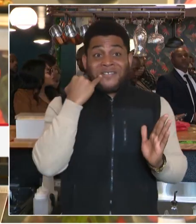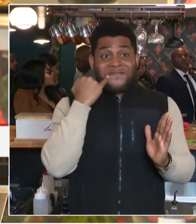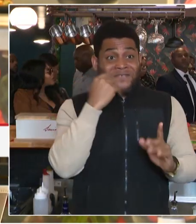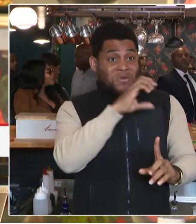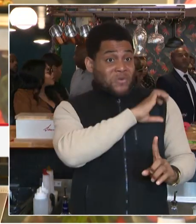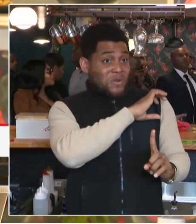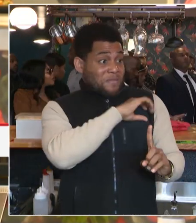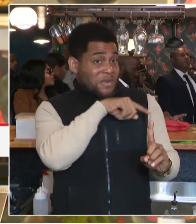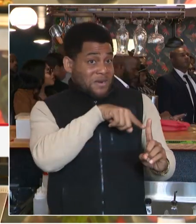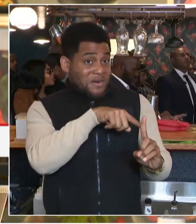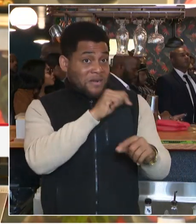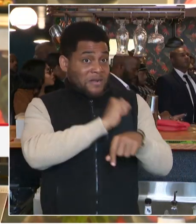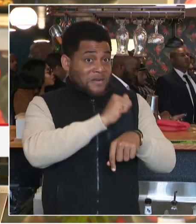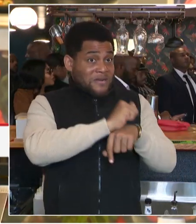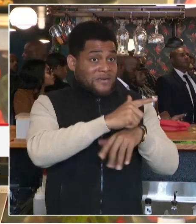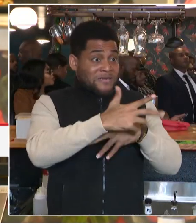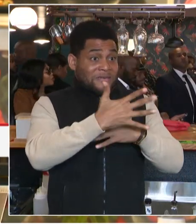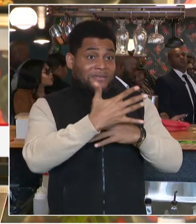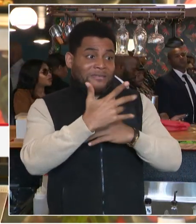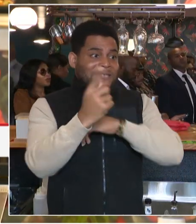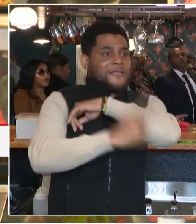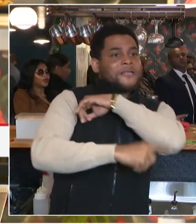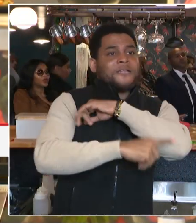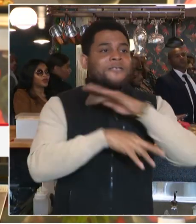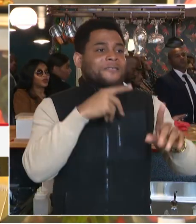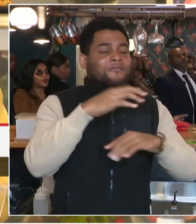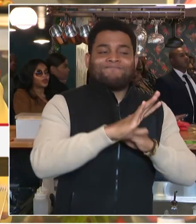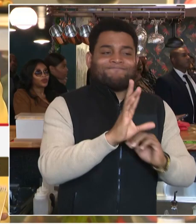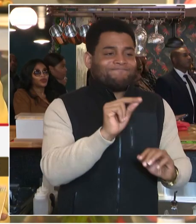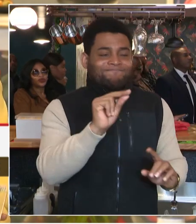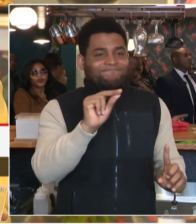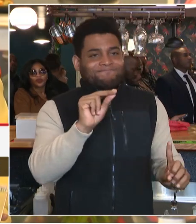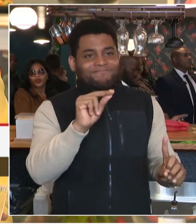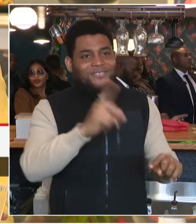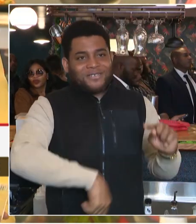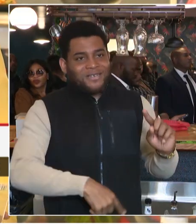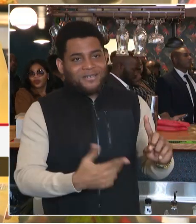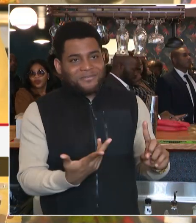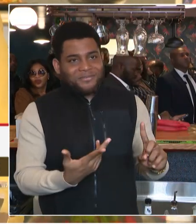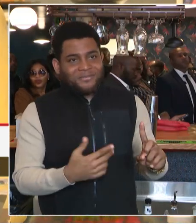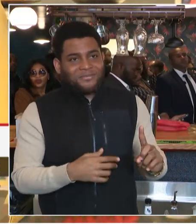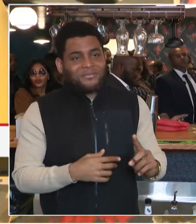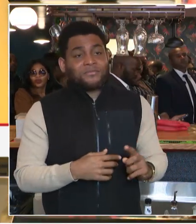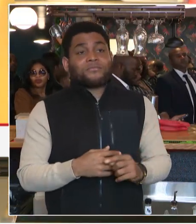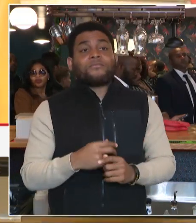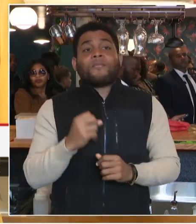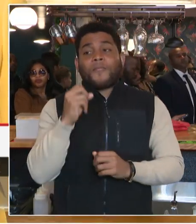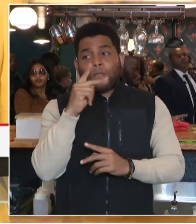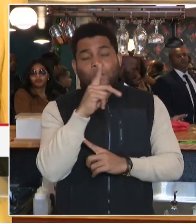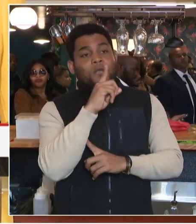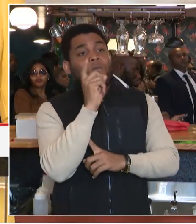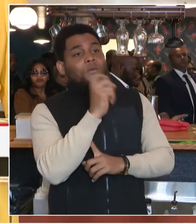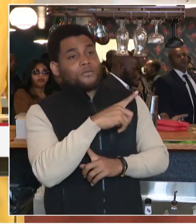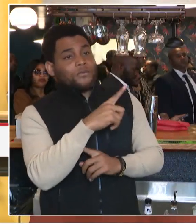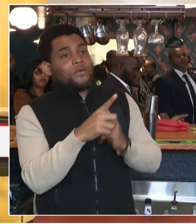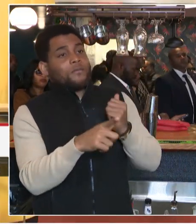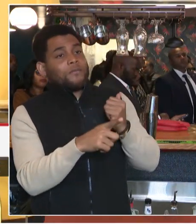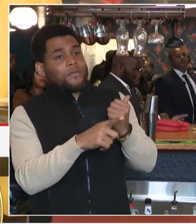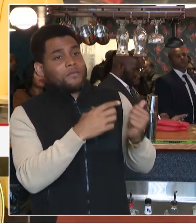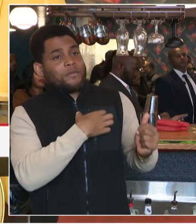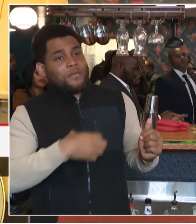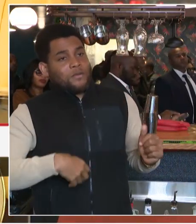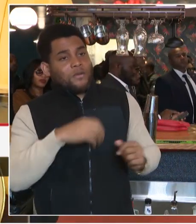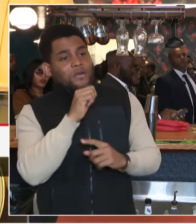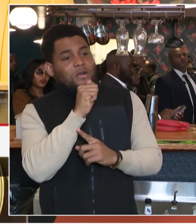jobs. I may follow. Ms. Albert, on Friday, the Inspector General of the General Services Administration informed